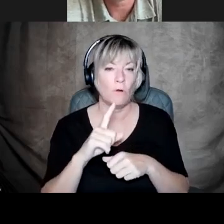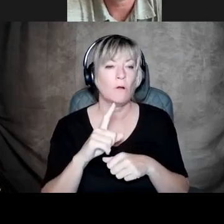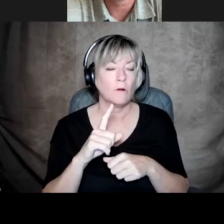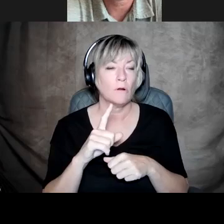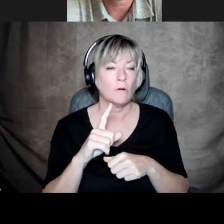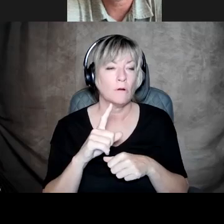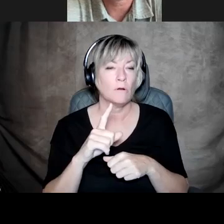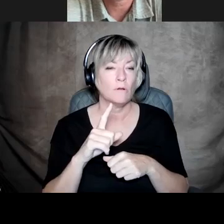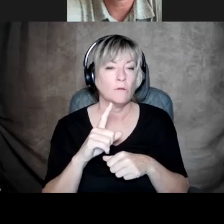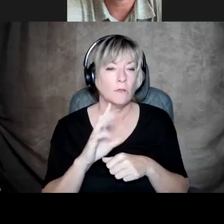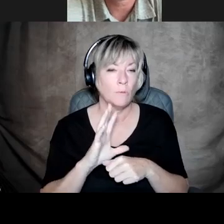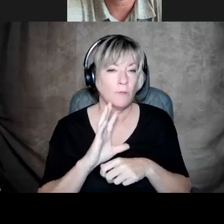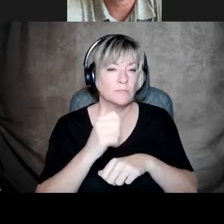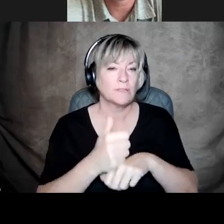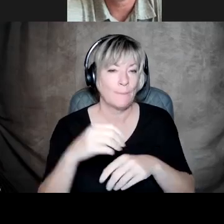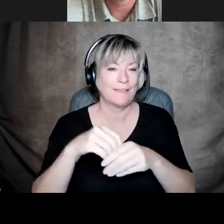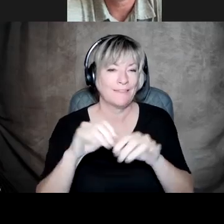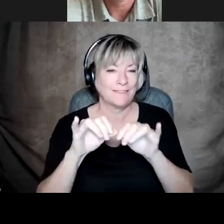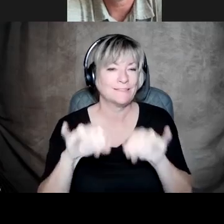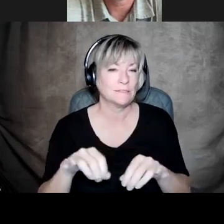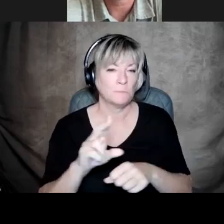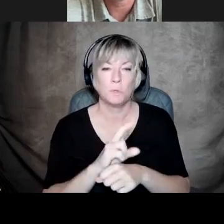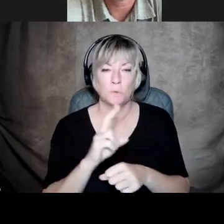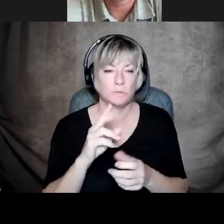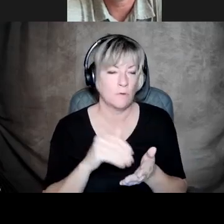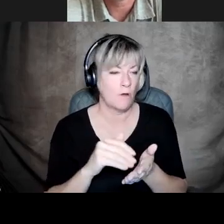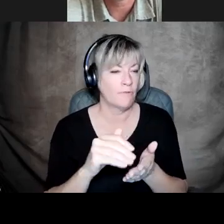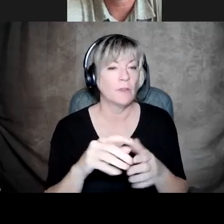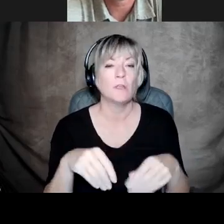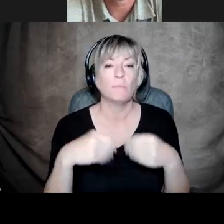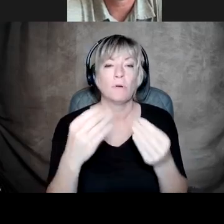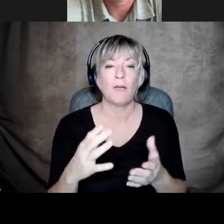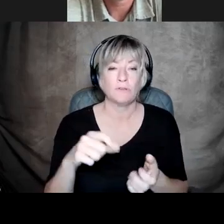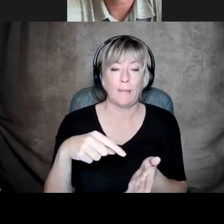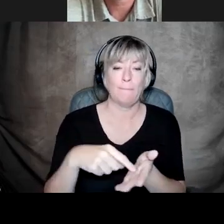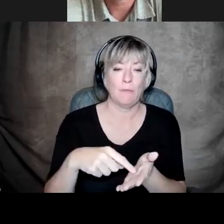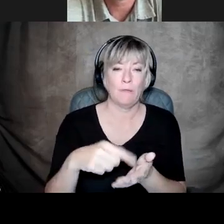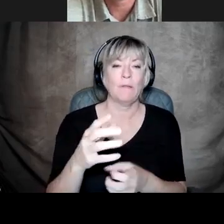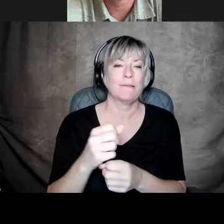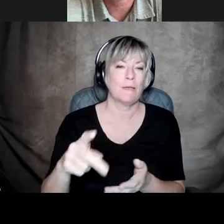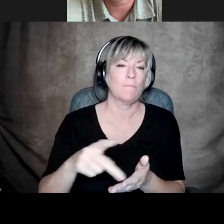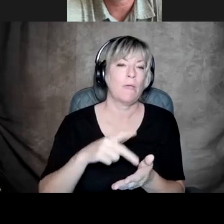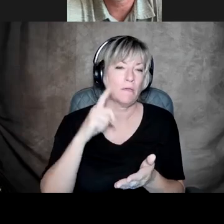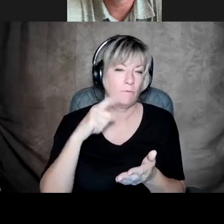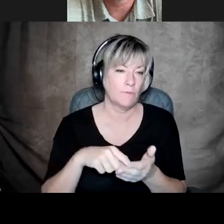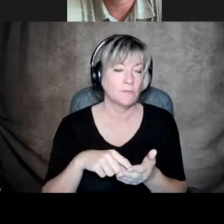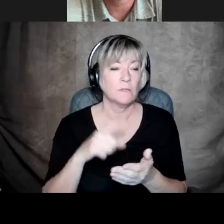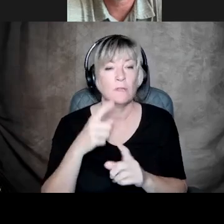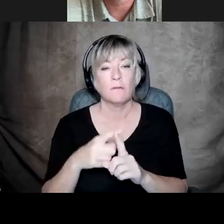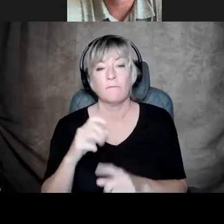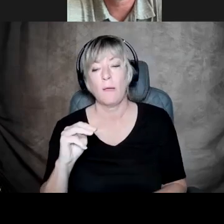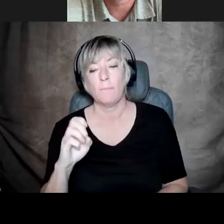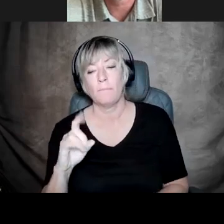out to the system and is used regularly so that providers can bill and receive compensation for this, again, not only from Medicaid, but